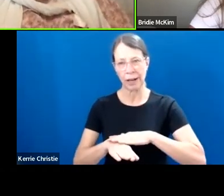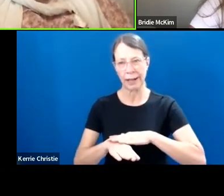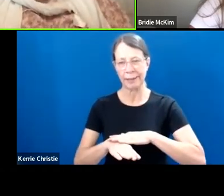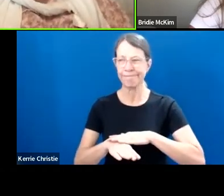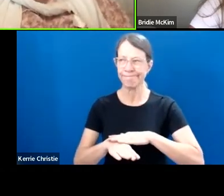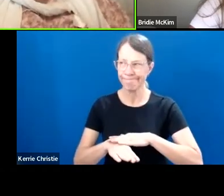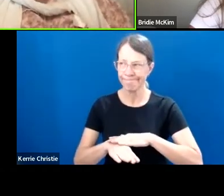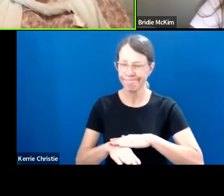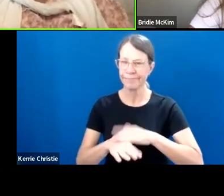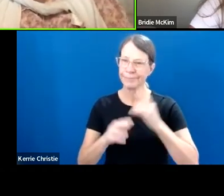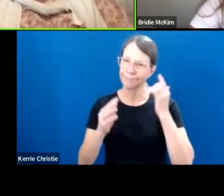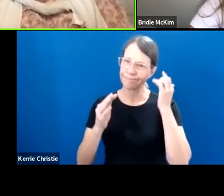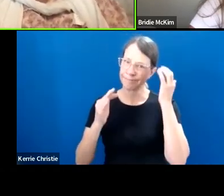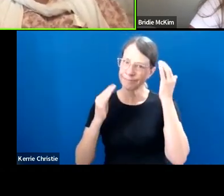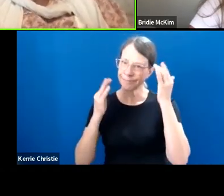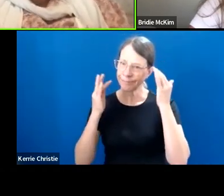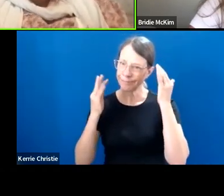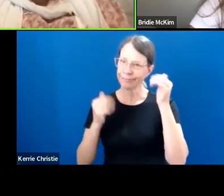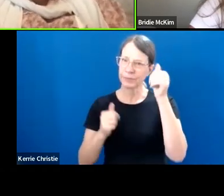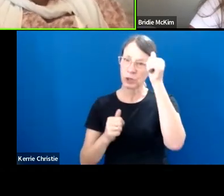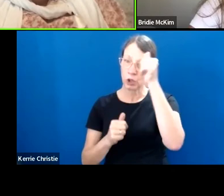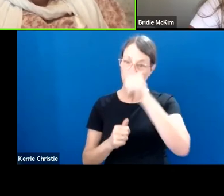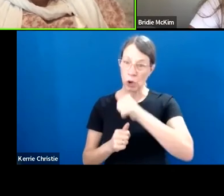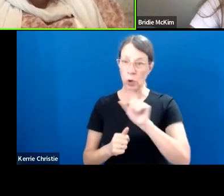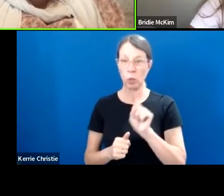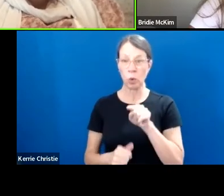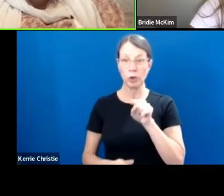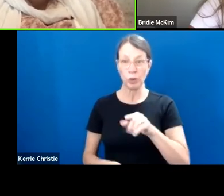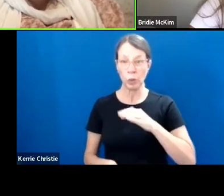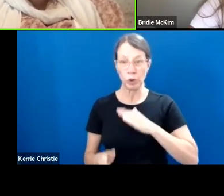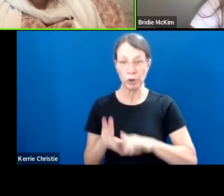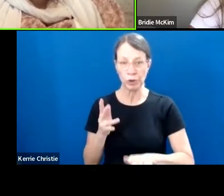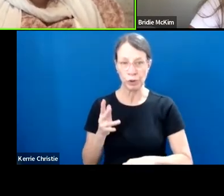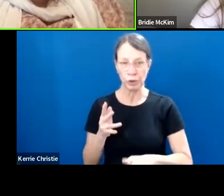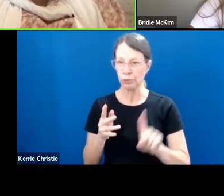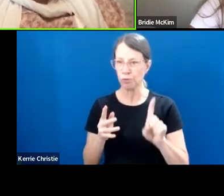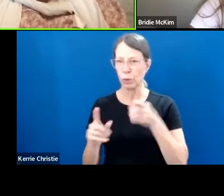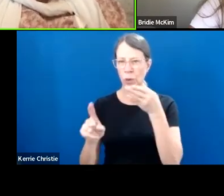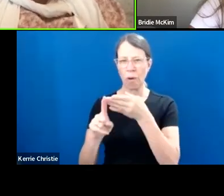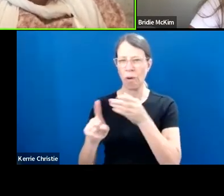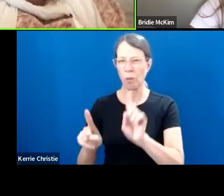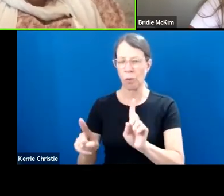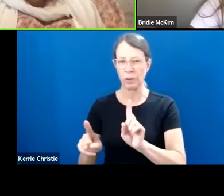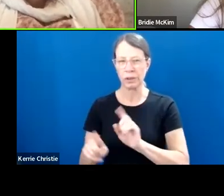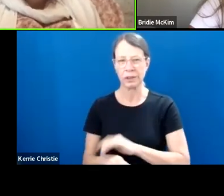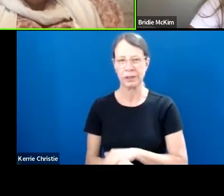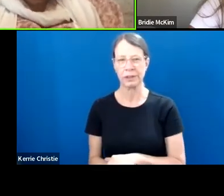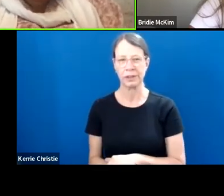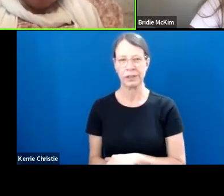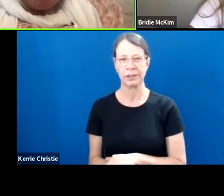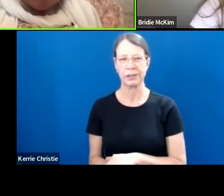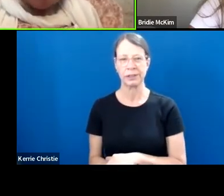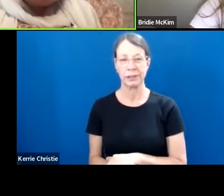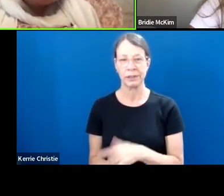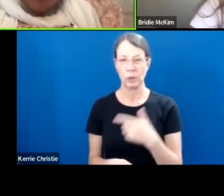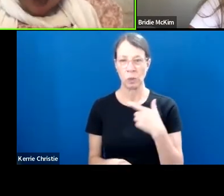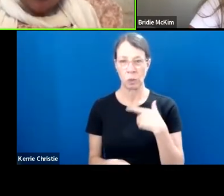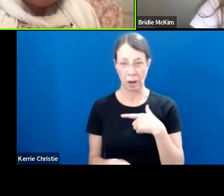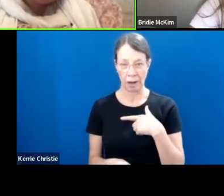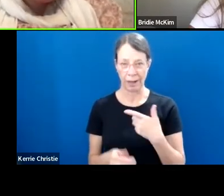to know what it is you really want to do, because there will come